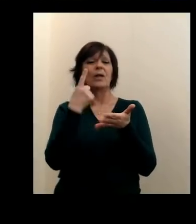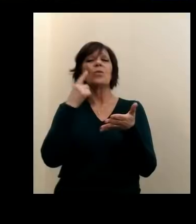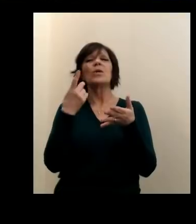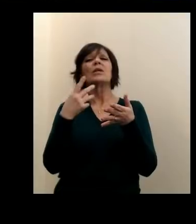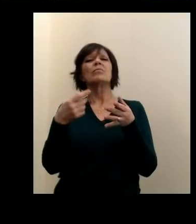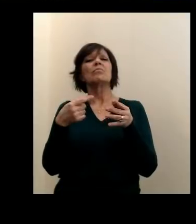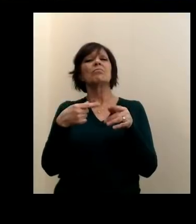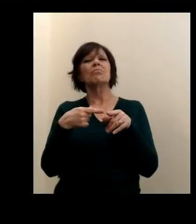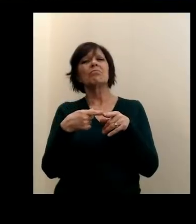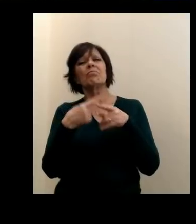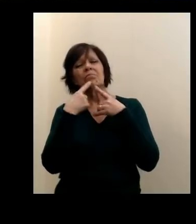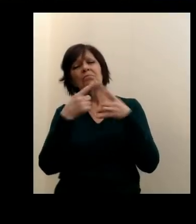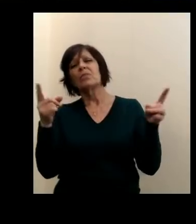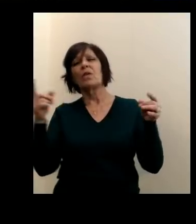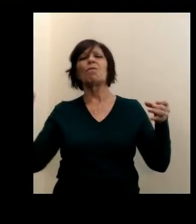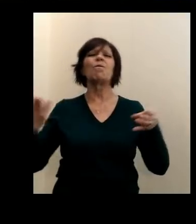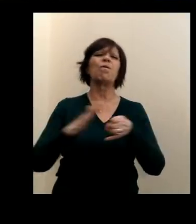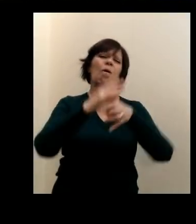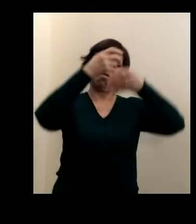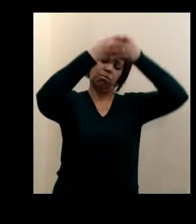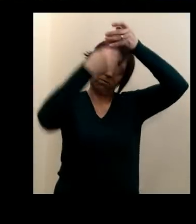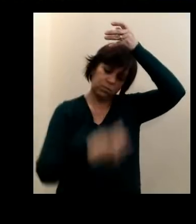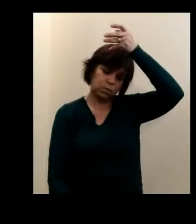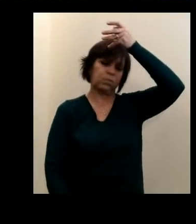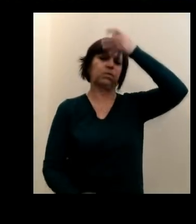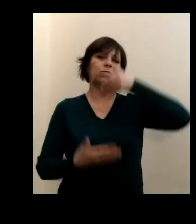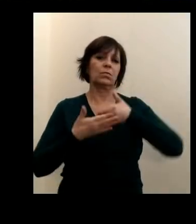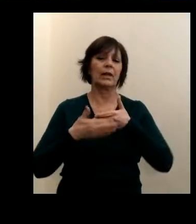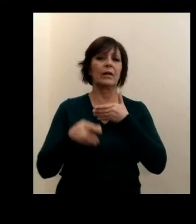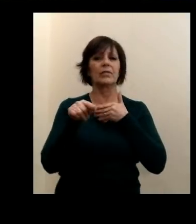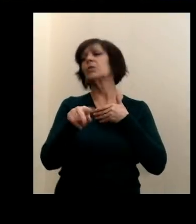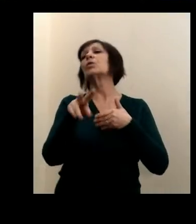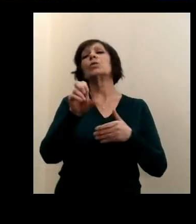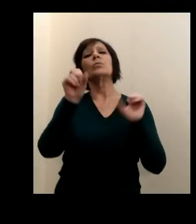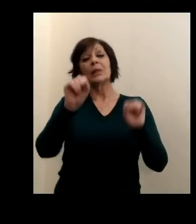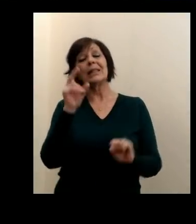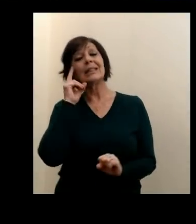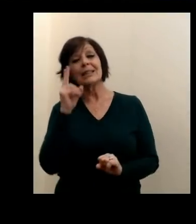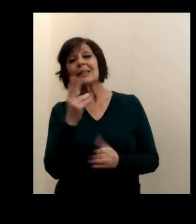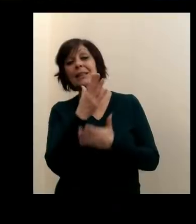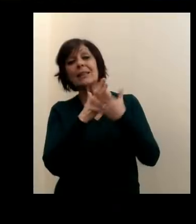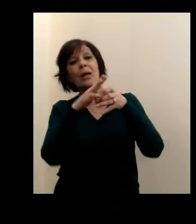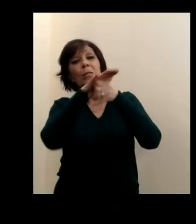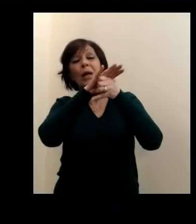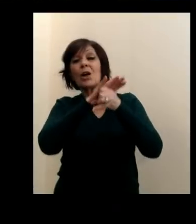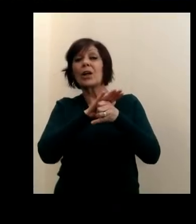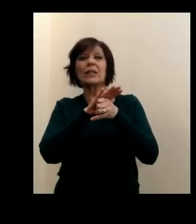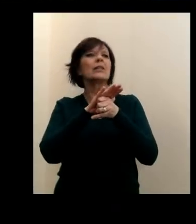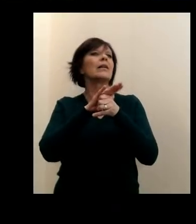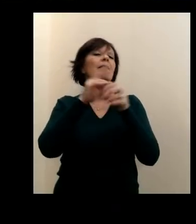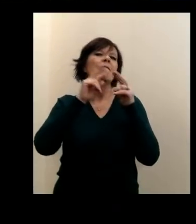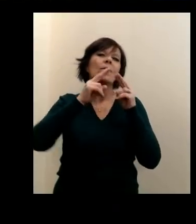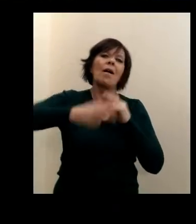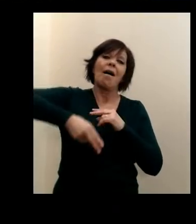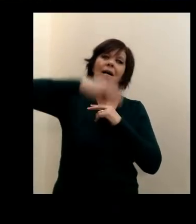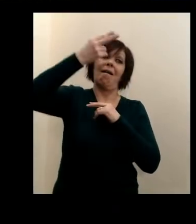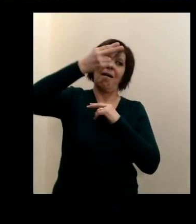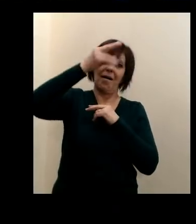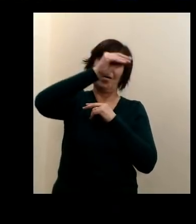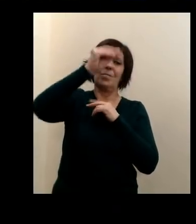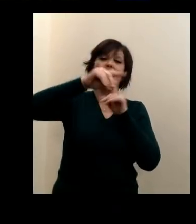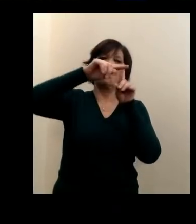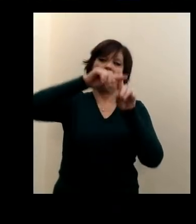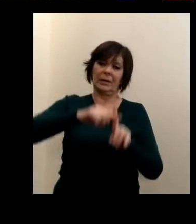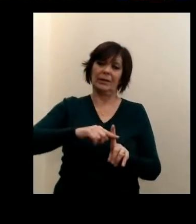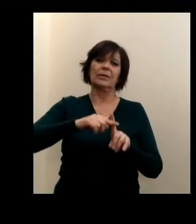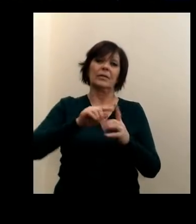full data set to the media after the press conference, but you can see there are some areas of Erie County that have very high percentage